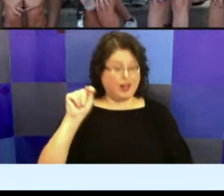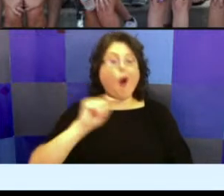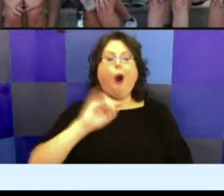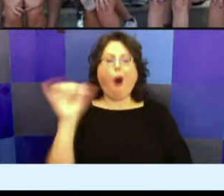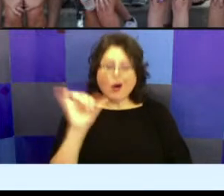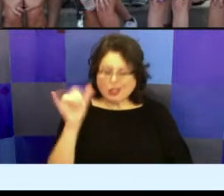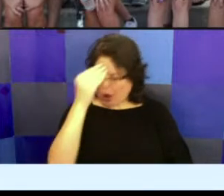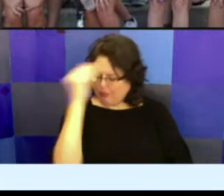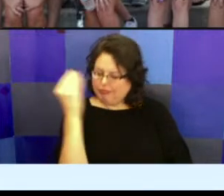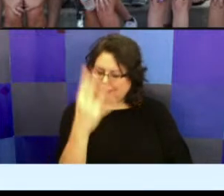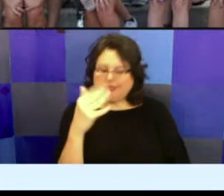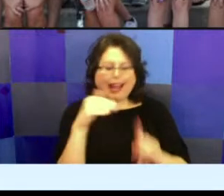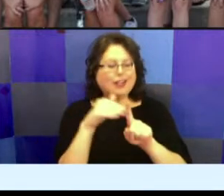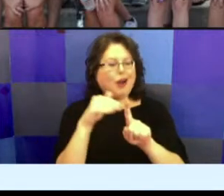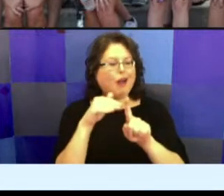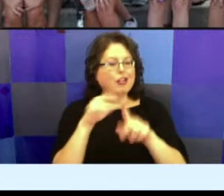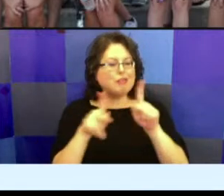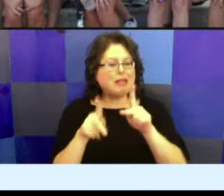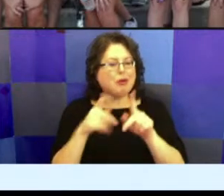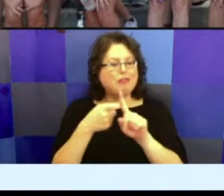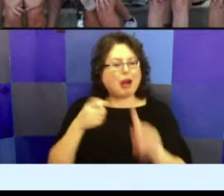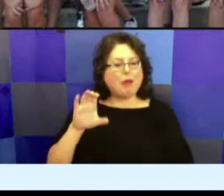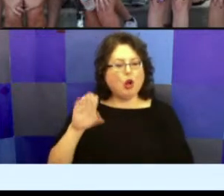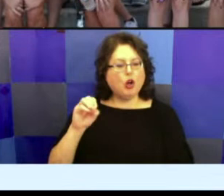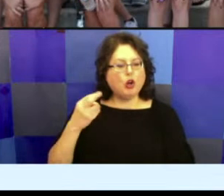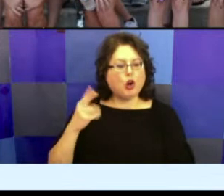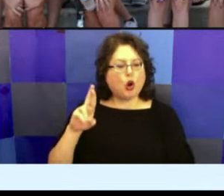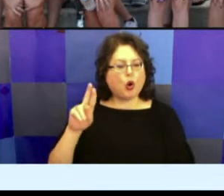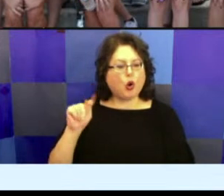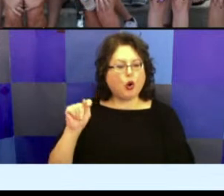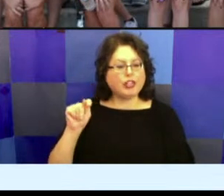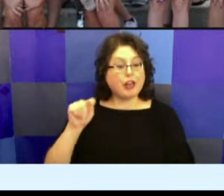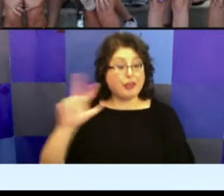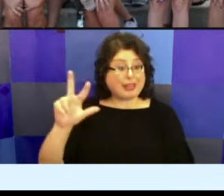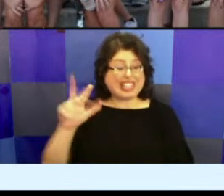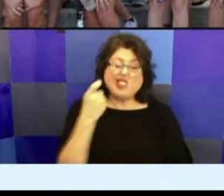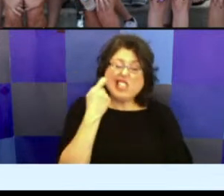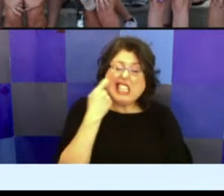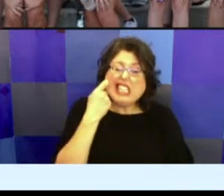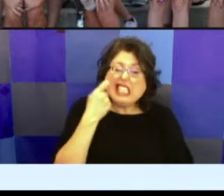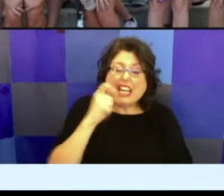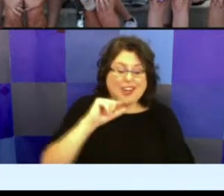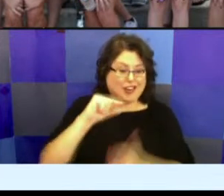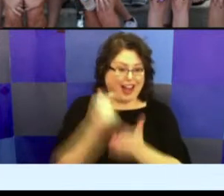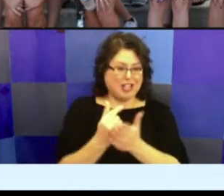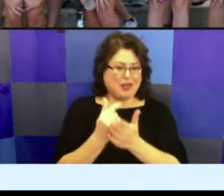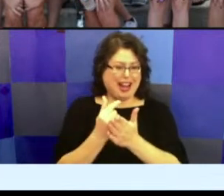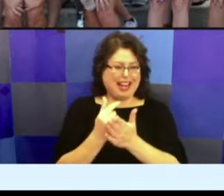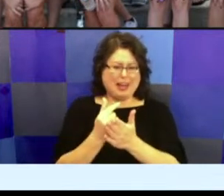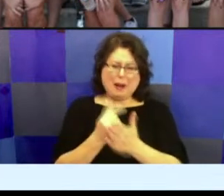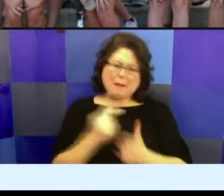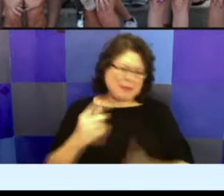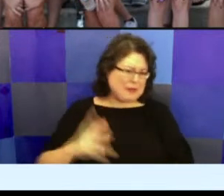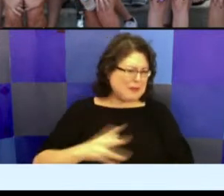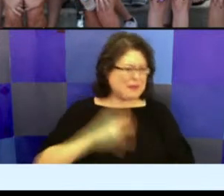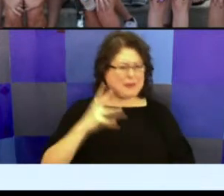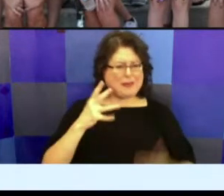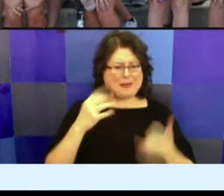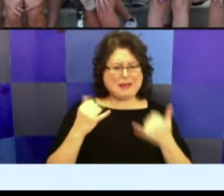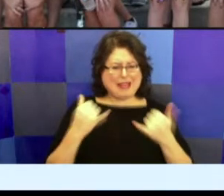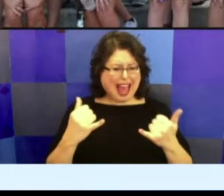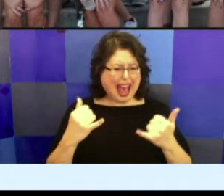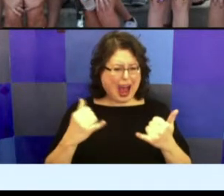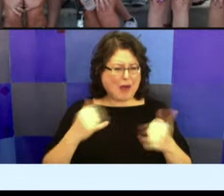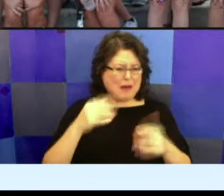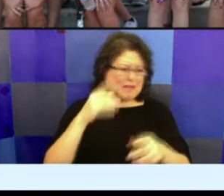to acknowledge members of cohort 3 who recently graduated and officially became WLMP alumni members.